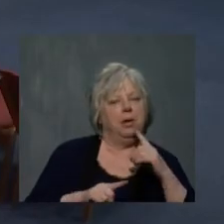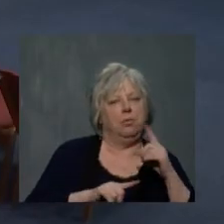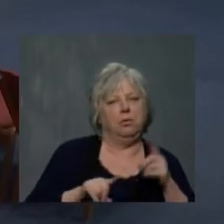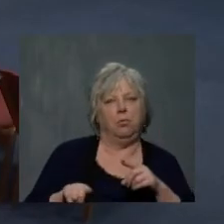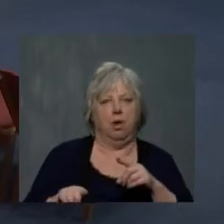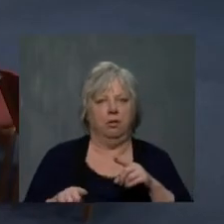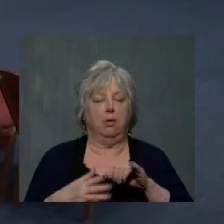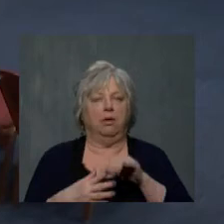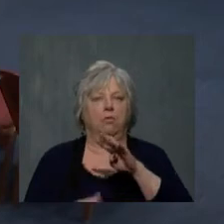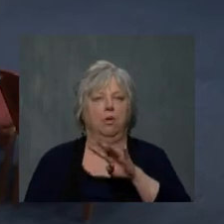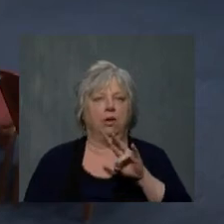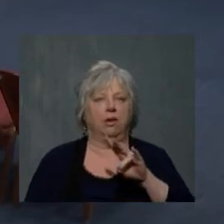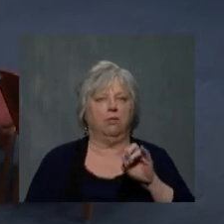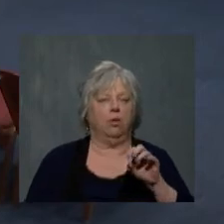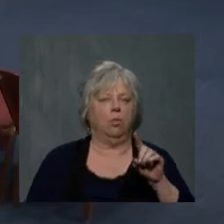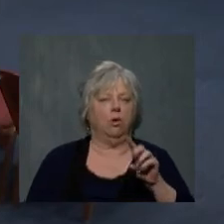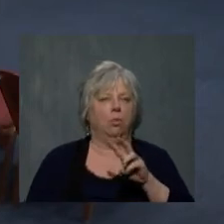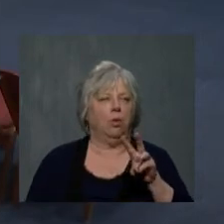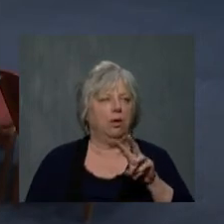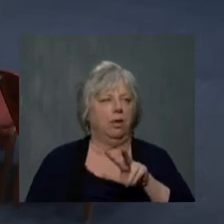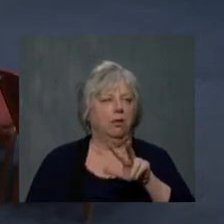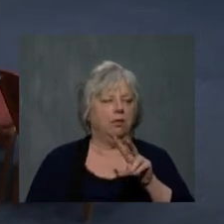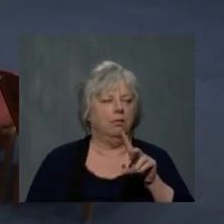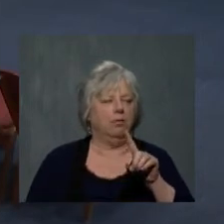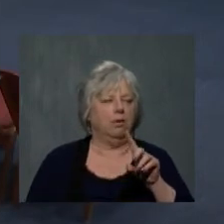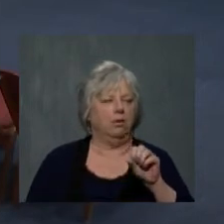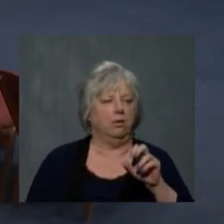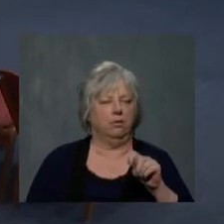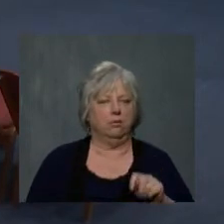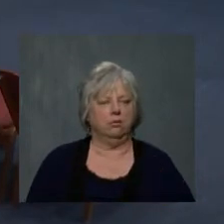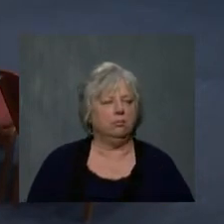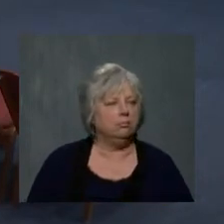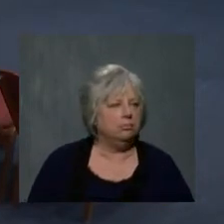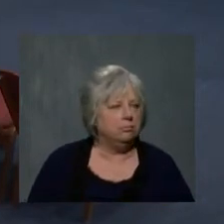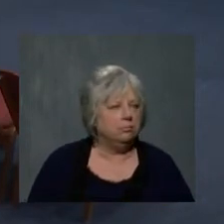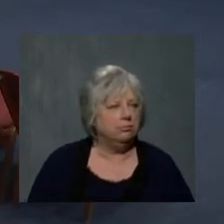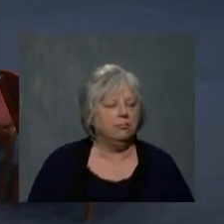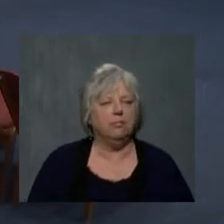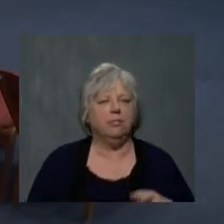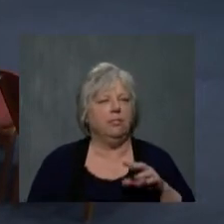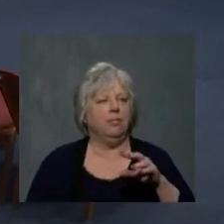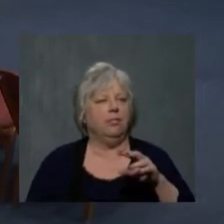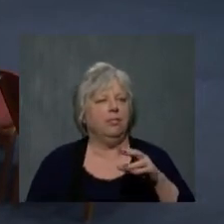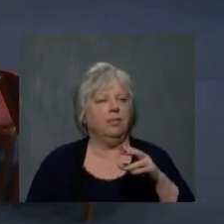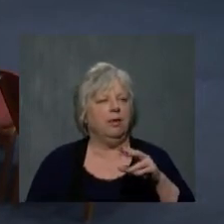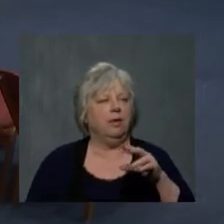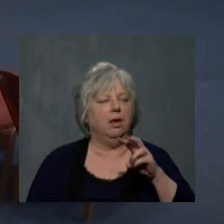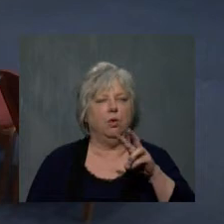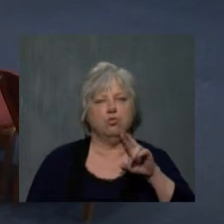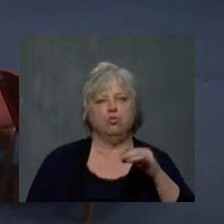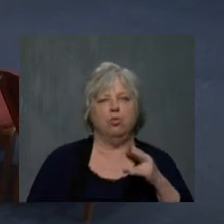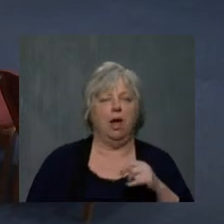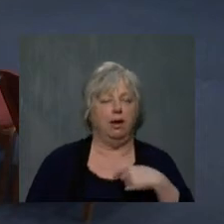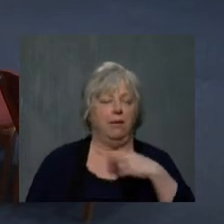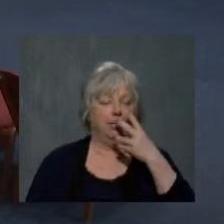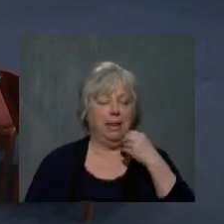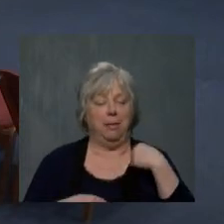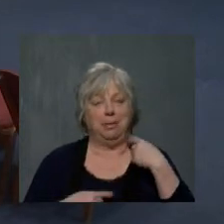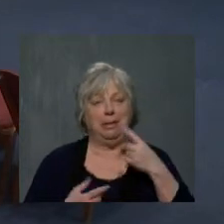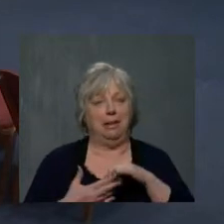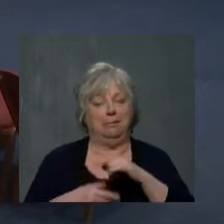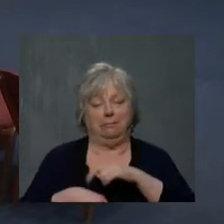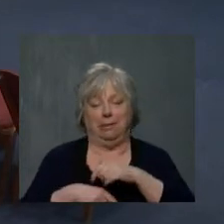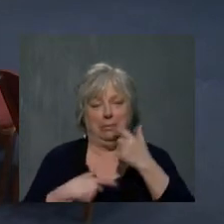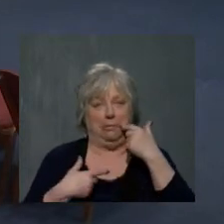4701 West 31st. I done slept since then. Okay. I slept since then. I don't remember what that is. Okay. Okay.